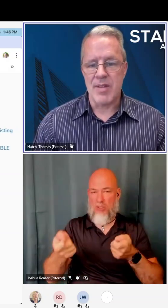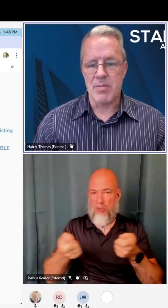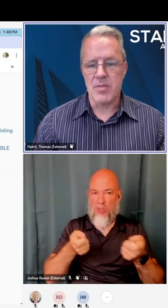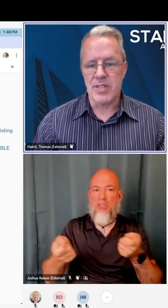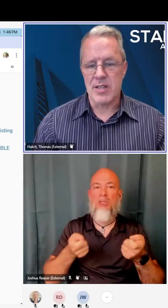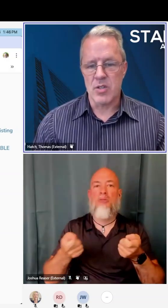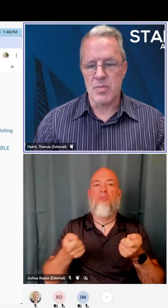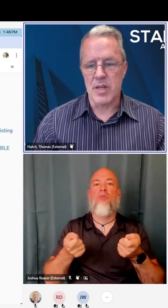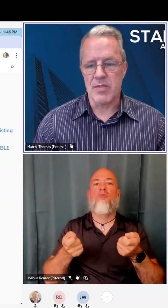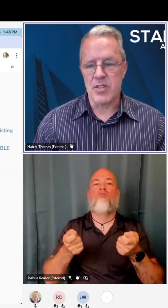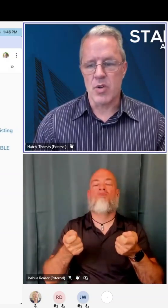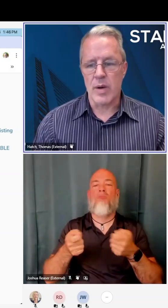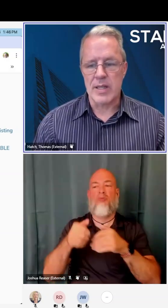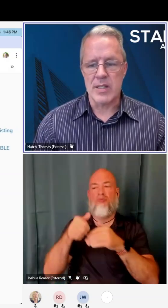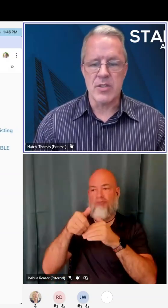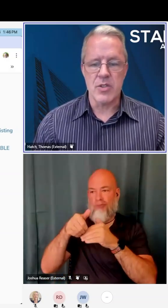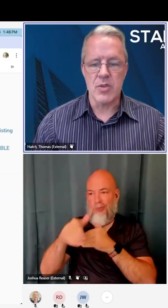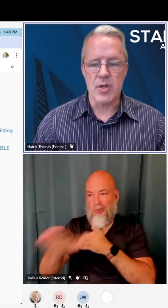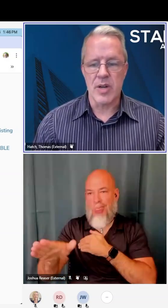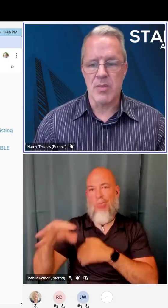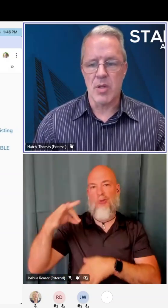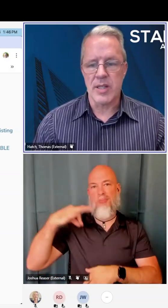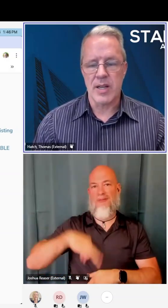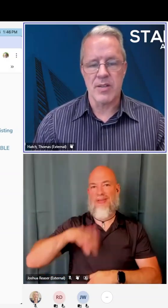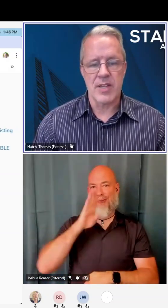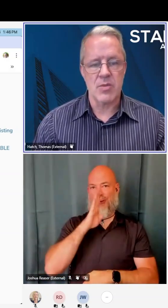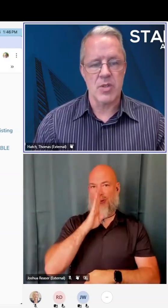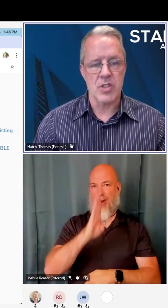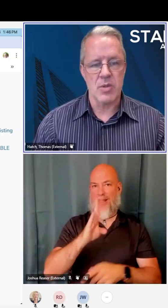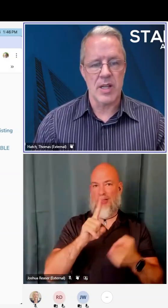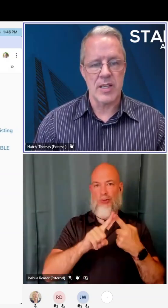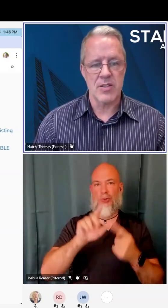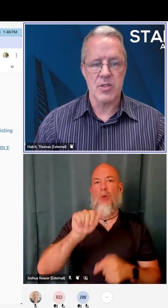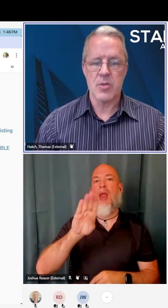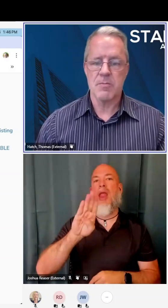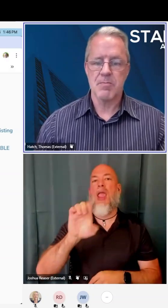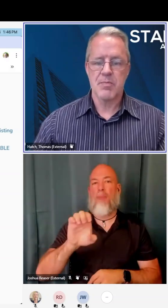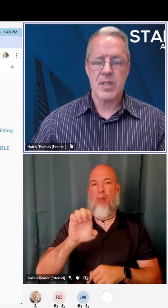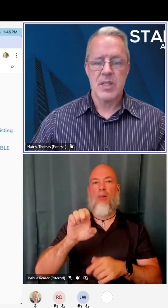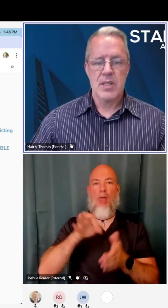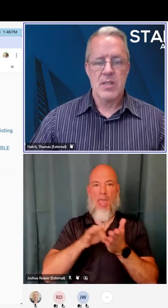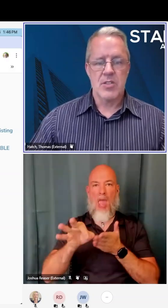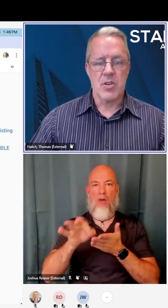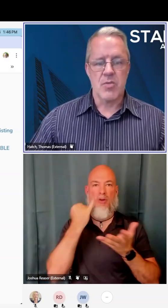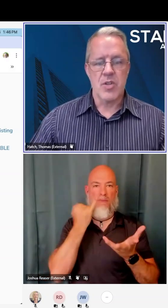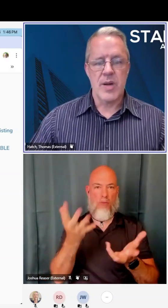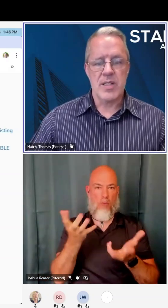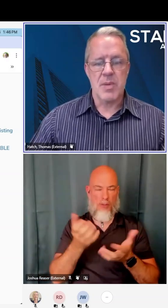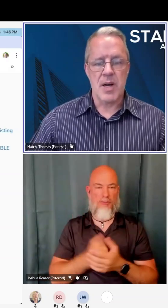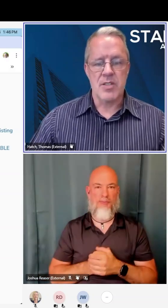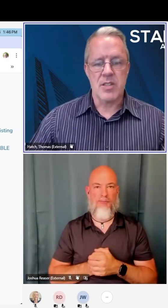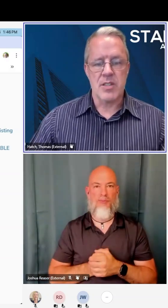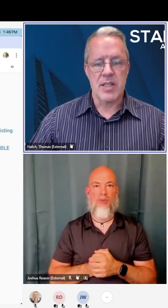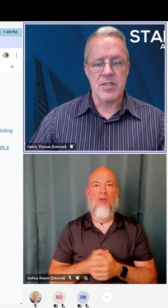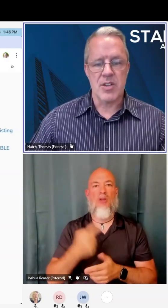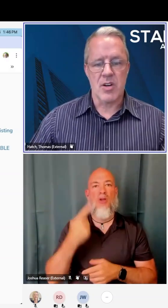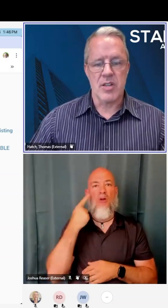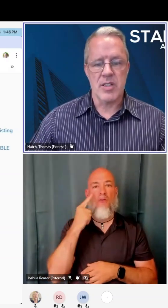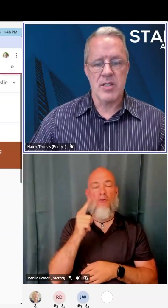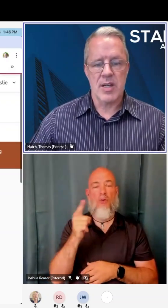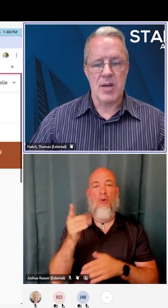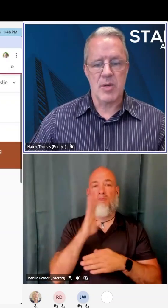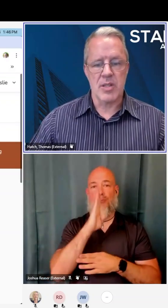to have them send those benefits directly to your ABLE account if that's what you would like to do. So for direct deposit, to